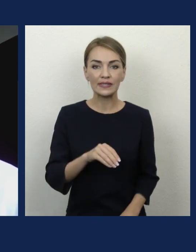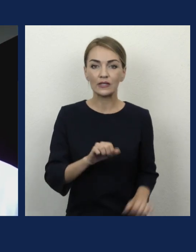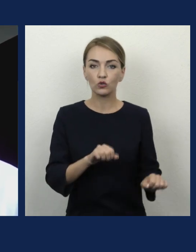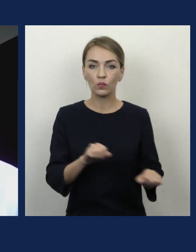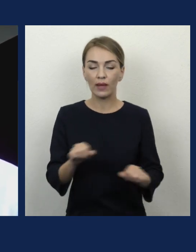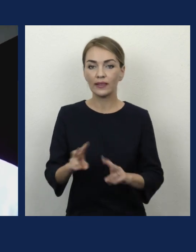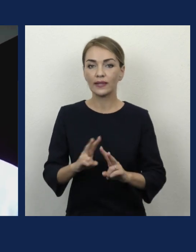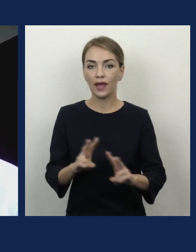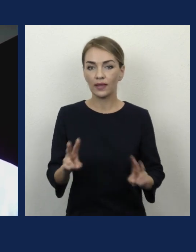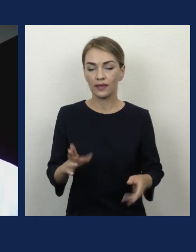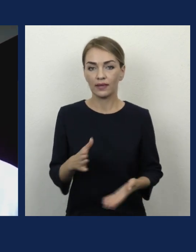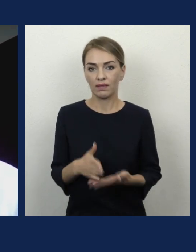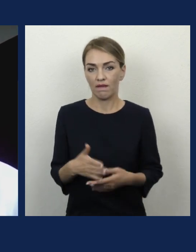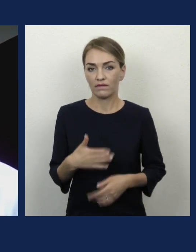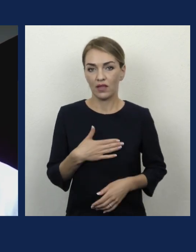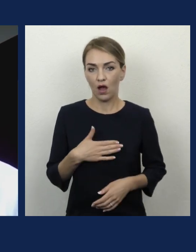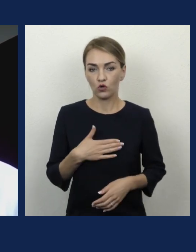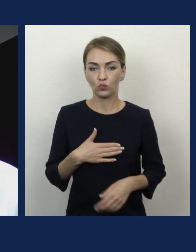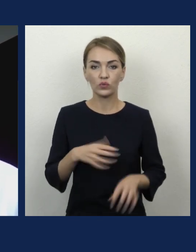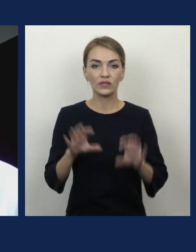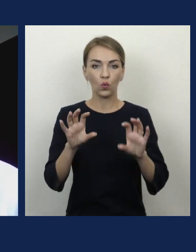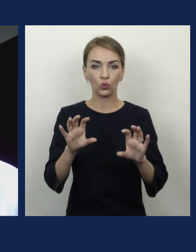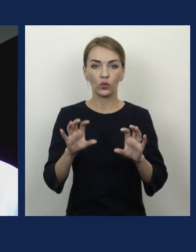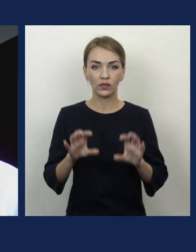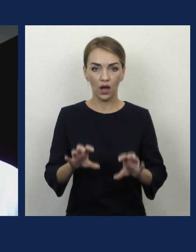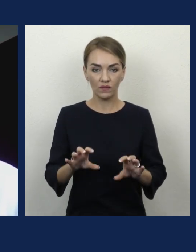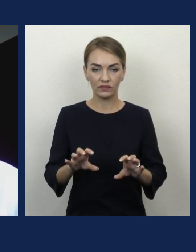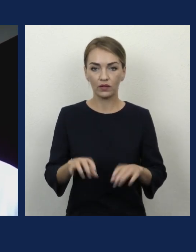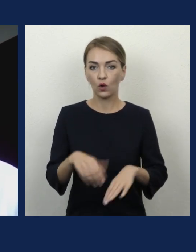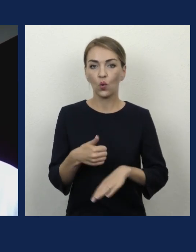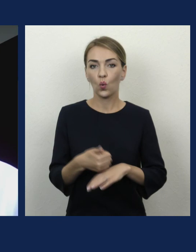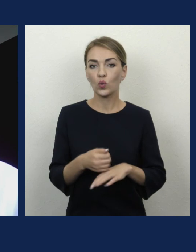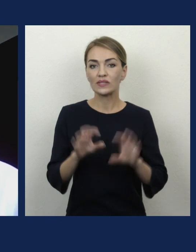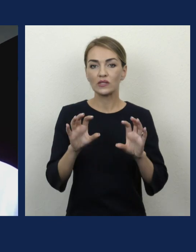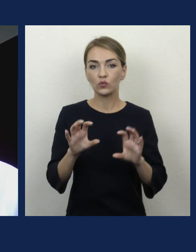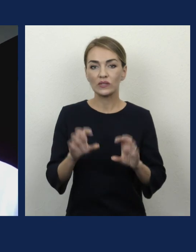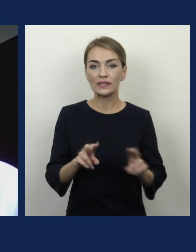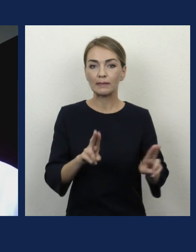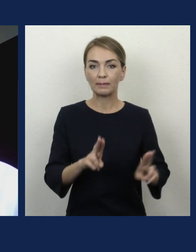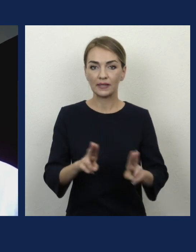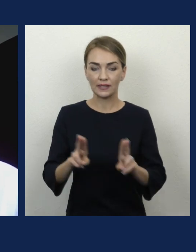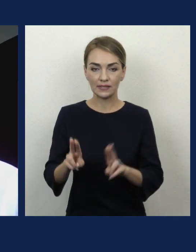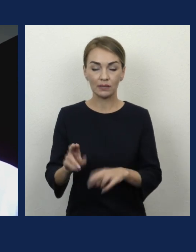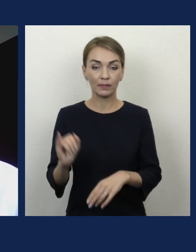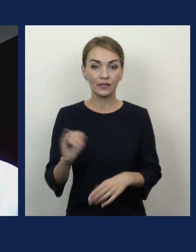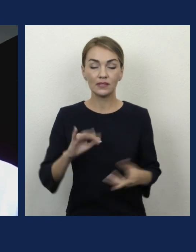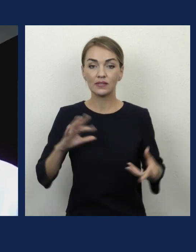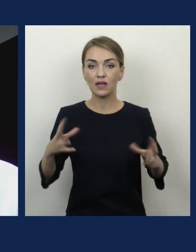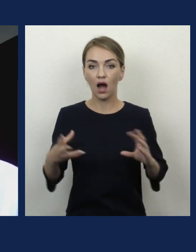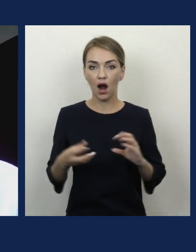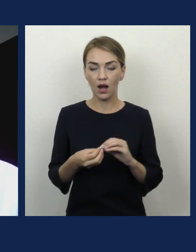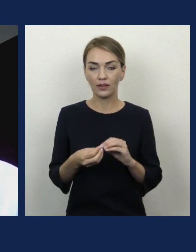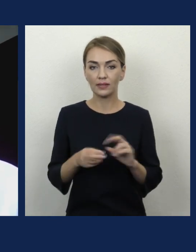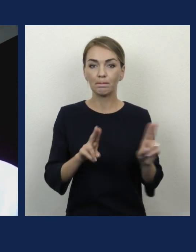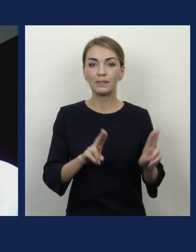which comes from constitution and common principles in law.